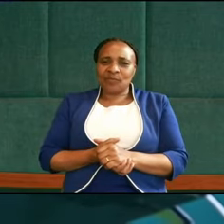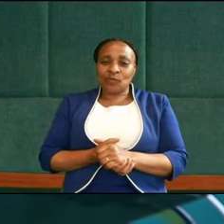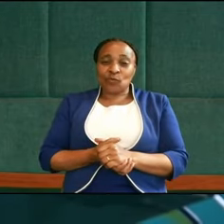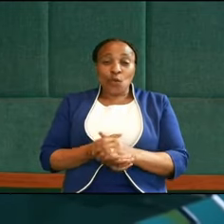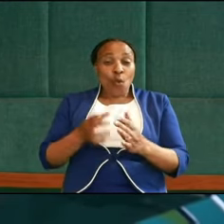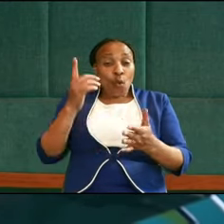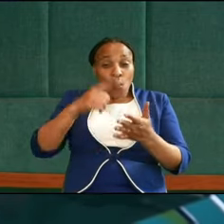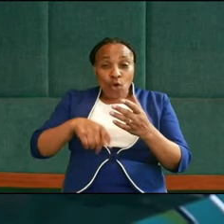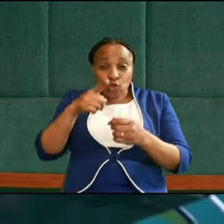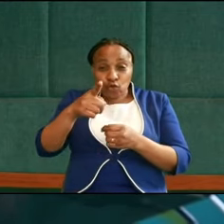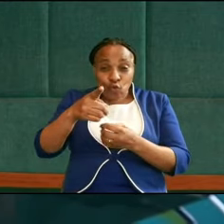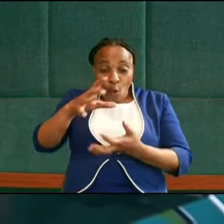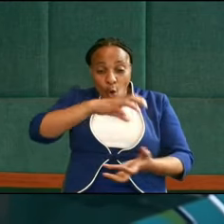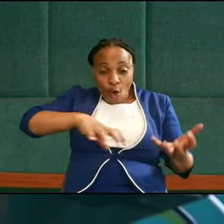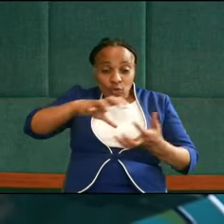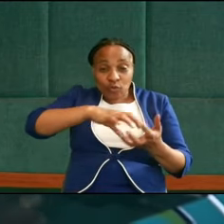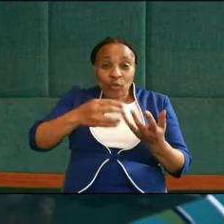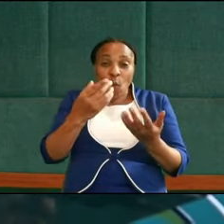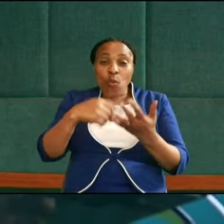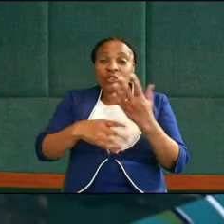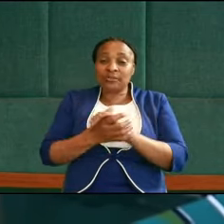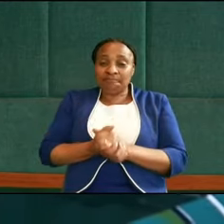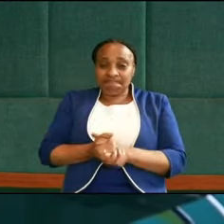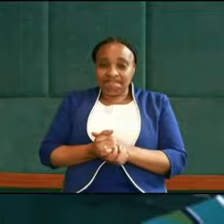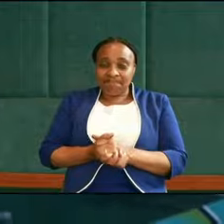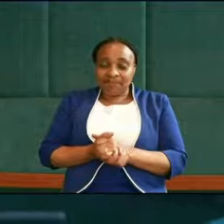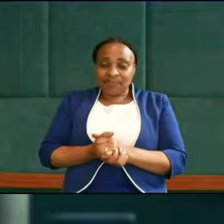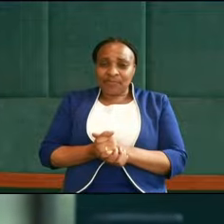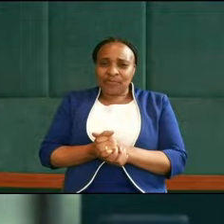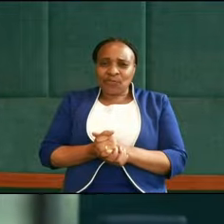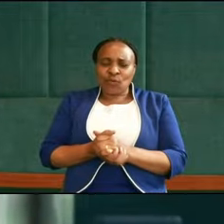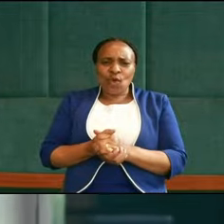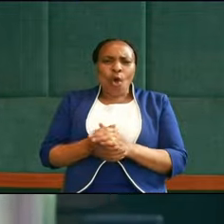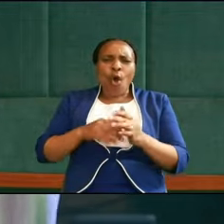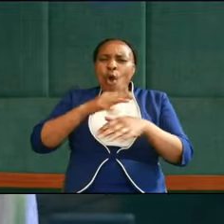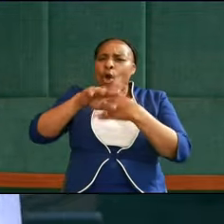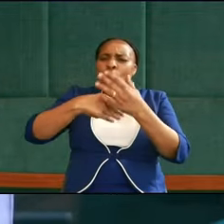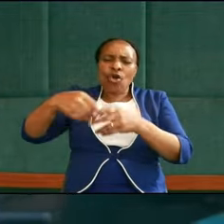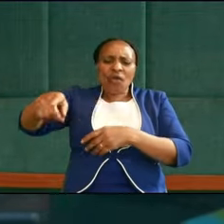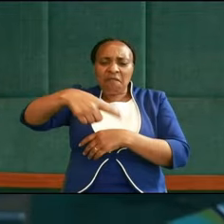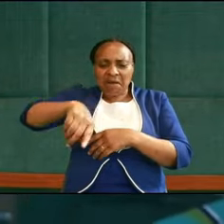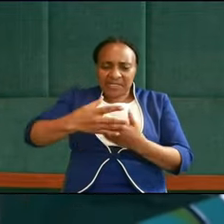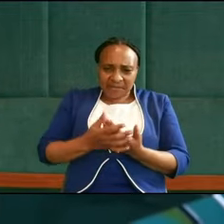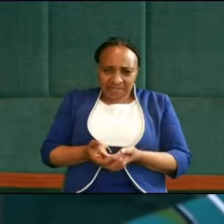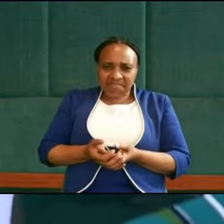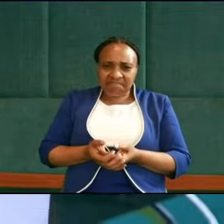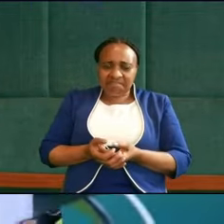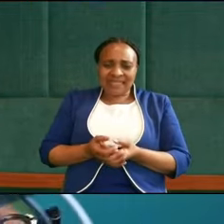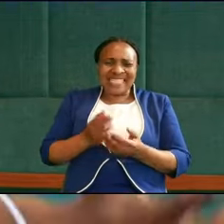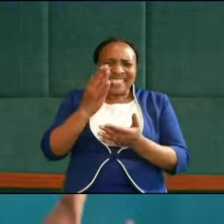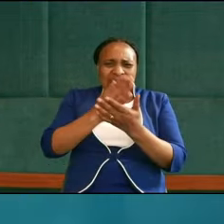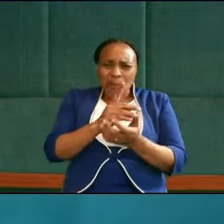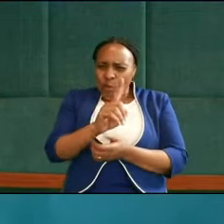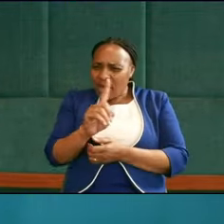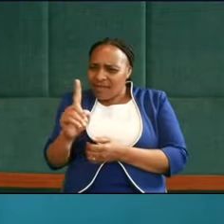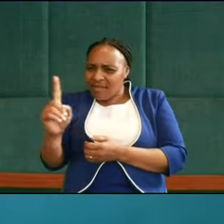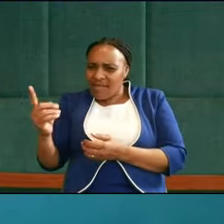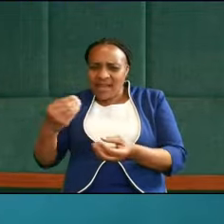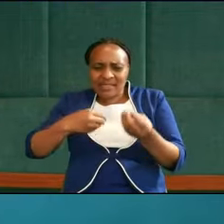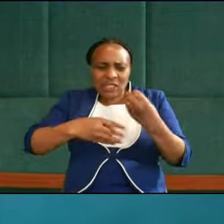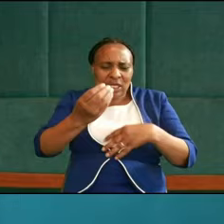What have we compromised? All of us, families have sold their